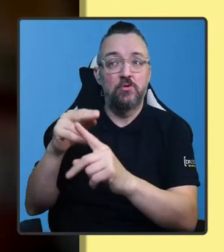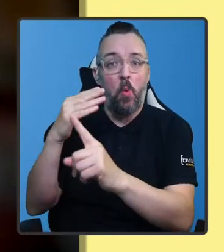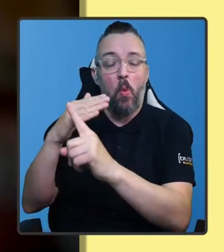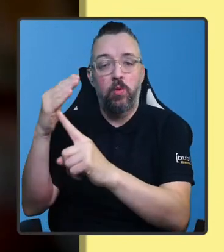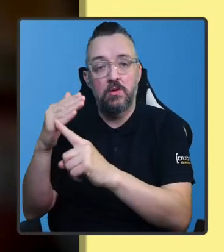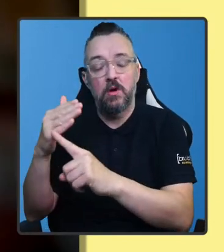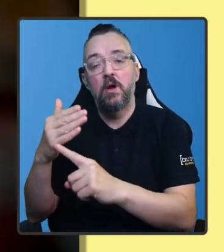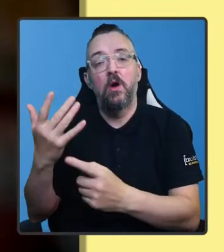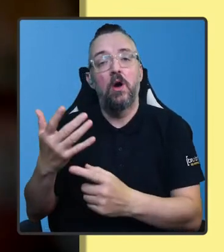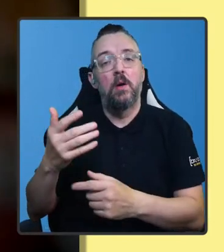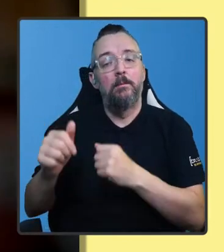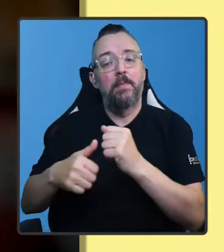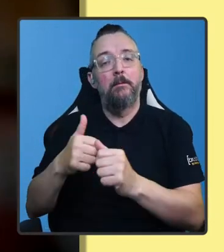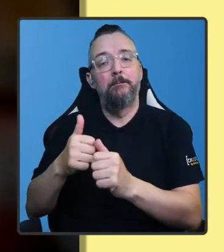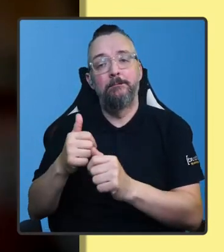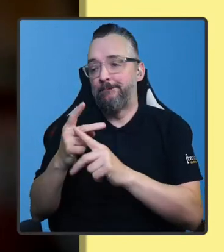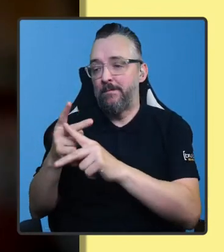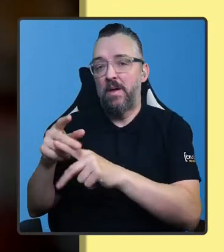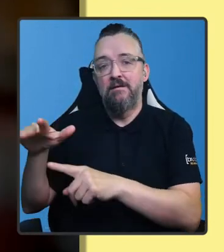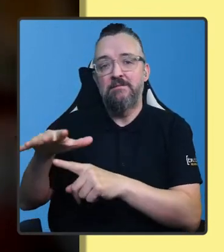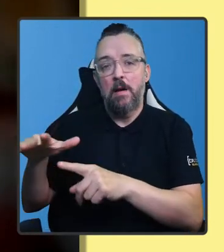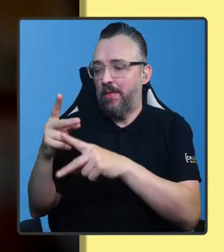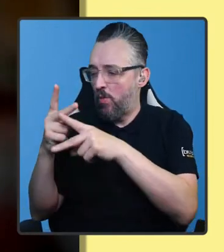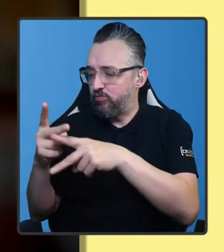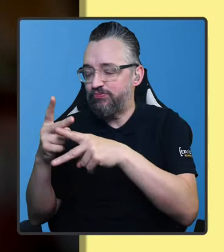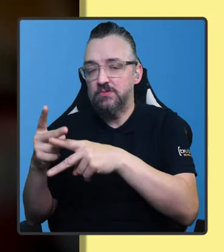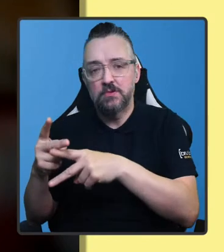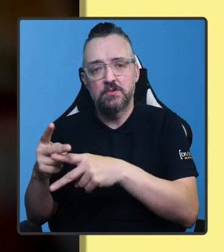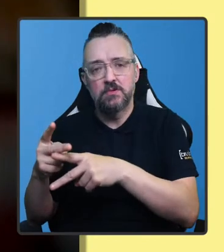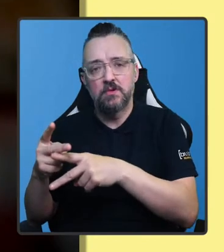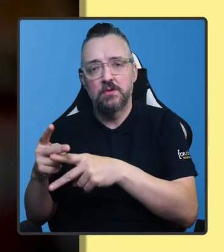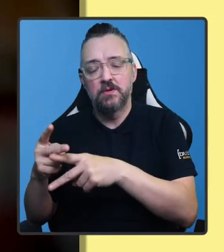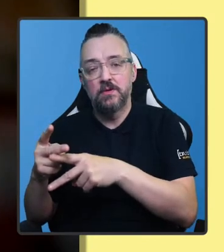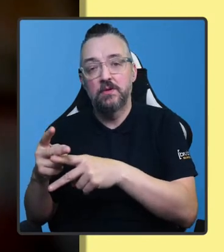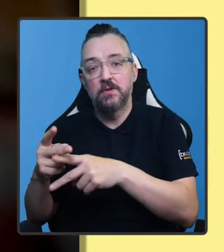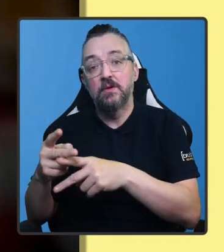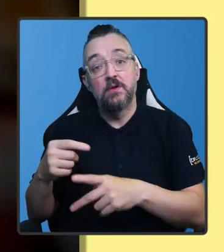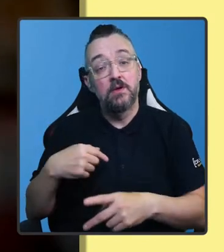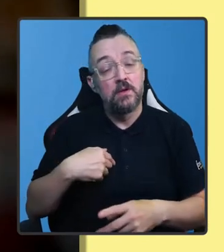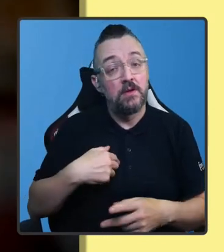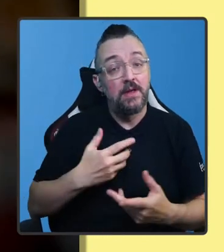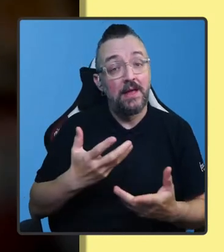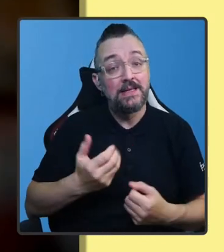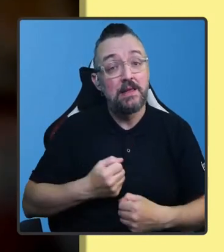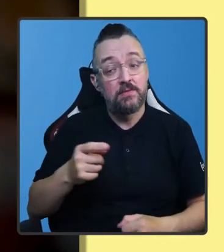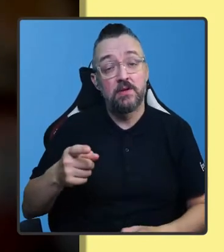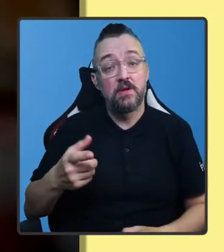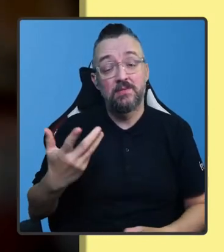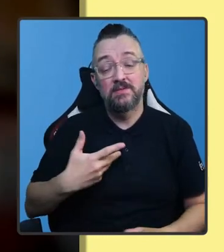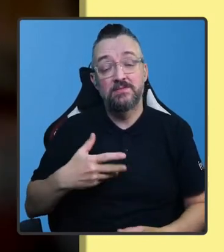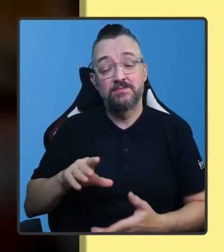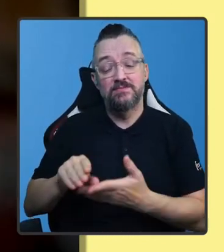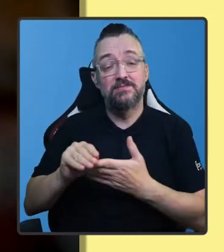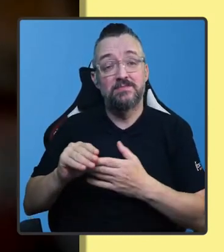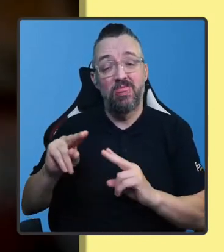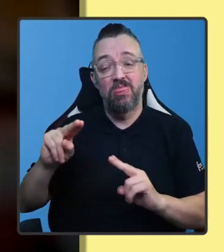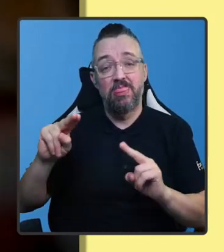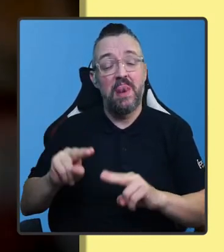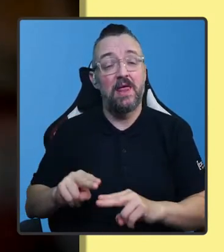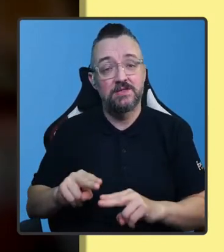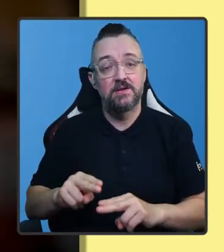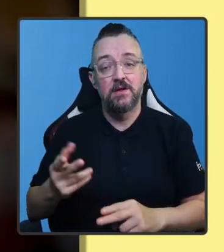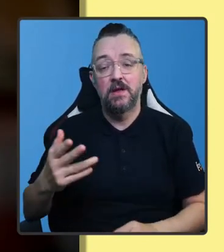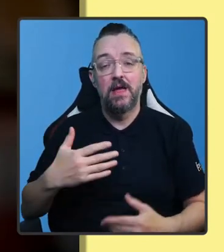kinship carers for other family reasons. Must we accept that they will be poorer financially, potentially suffer poorer